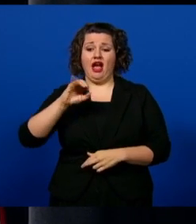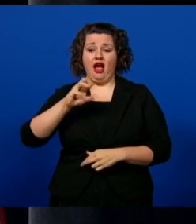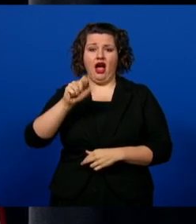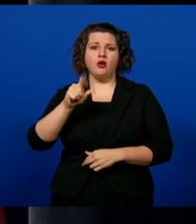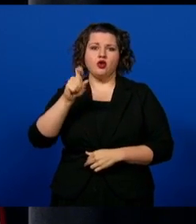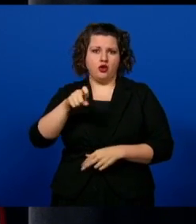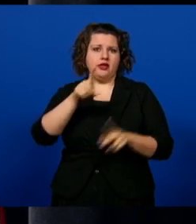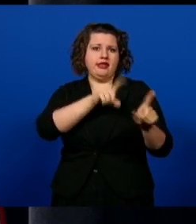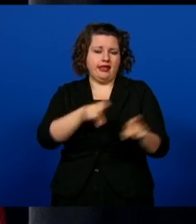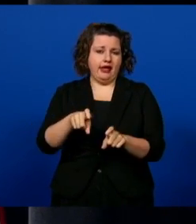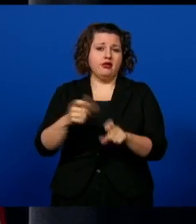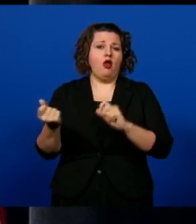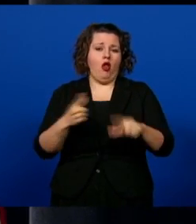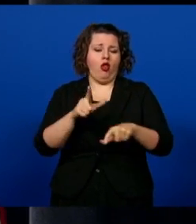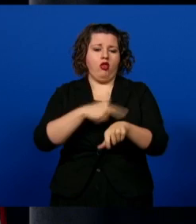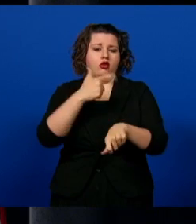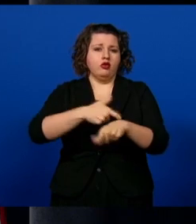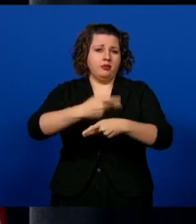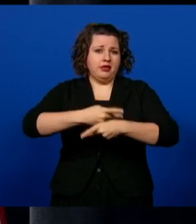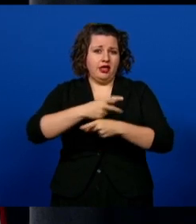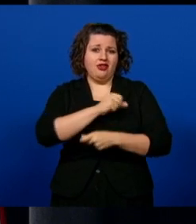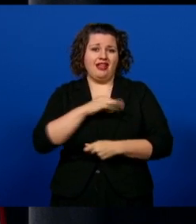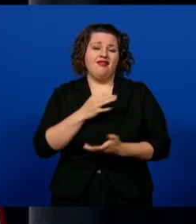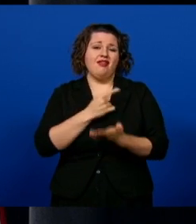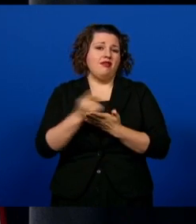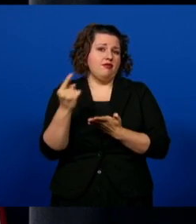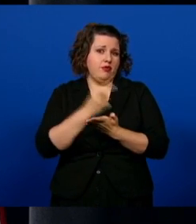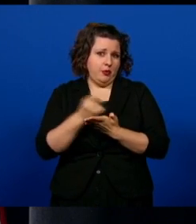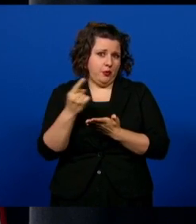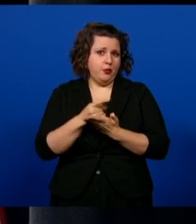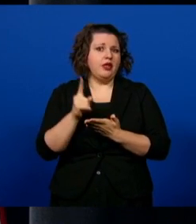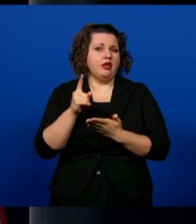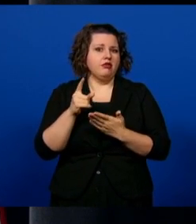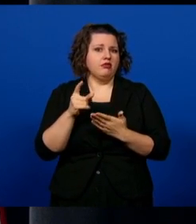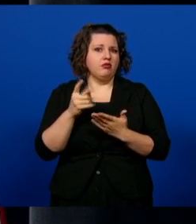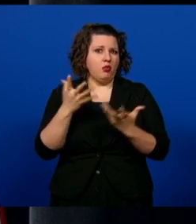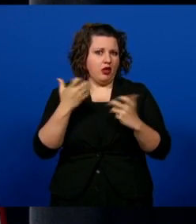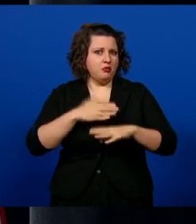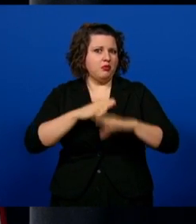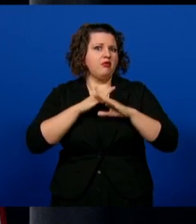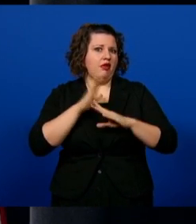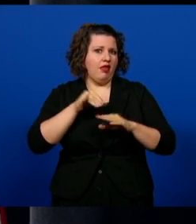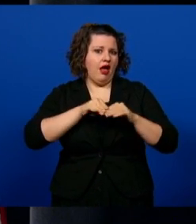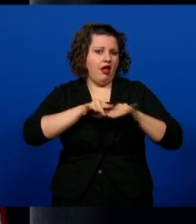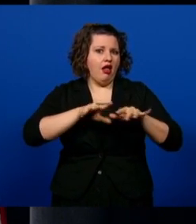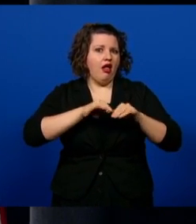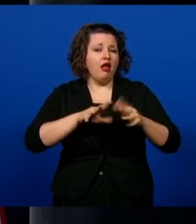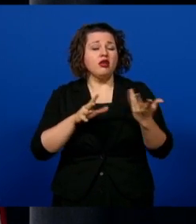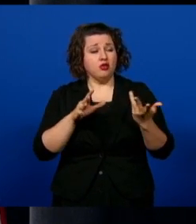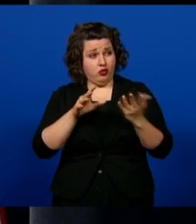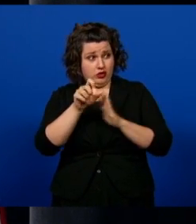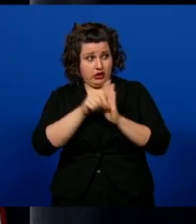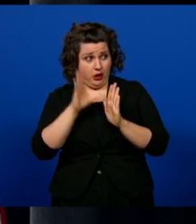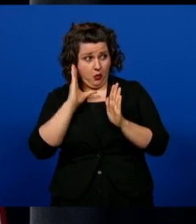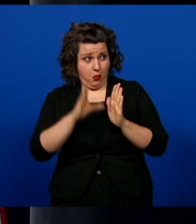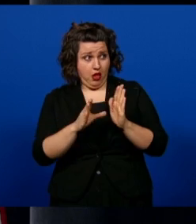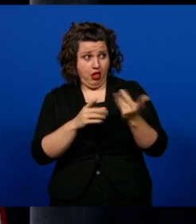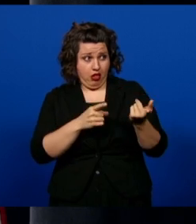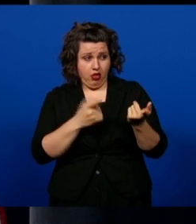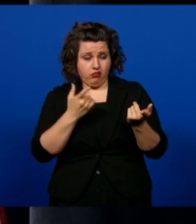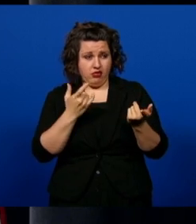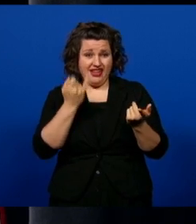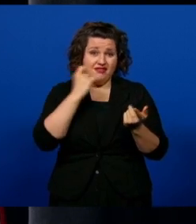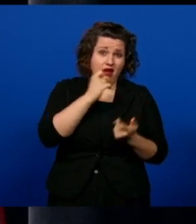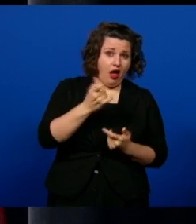all long-term care staff every week to try to prevent those from happening. Is the state planning to do that? And if not, why